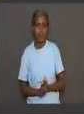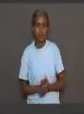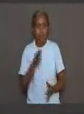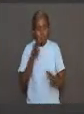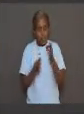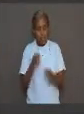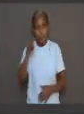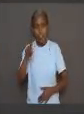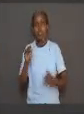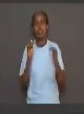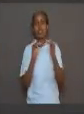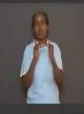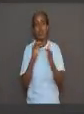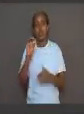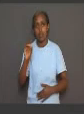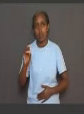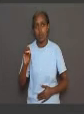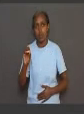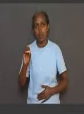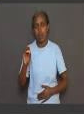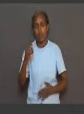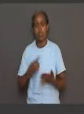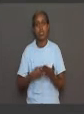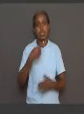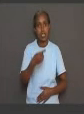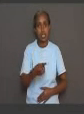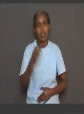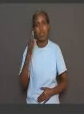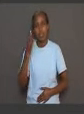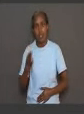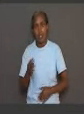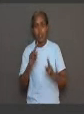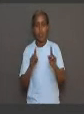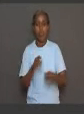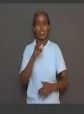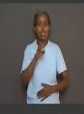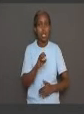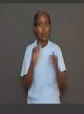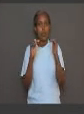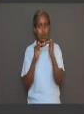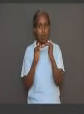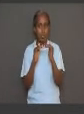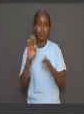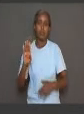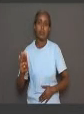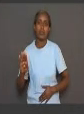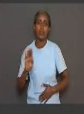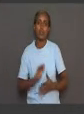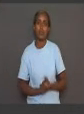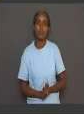If x equals 0, then f of 0 equals